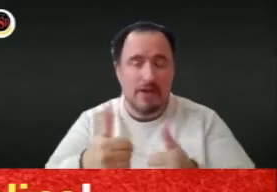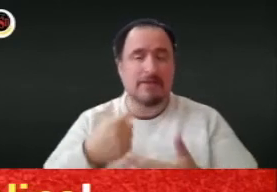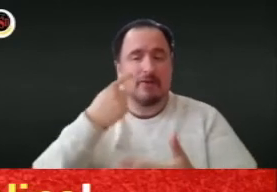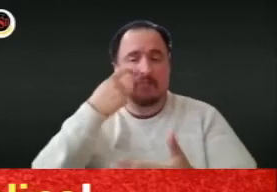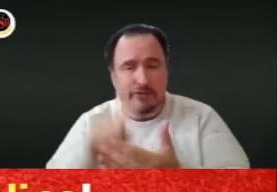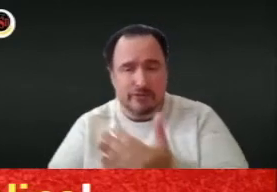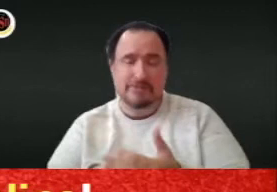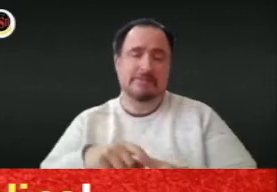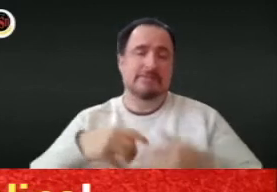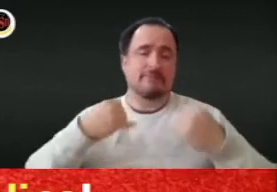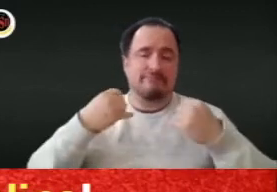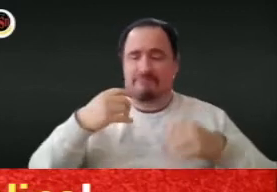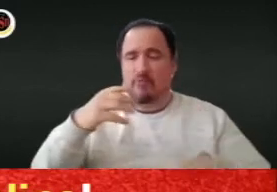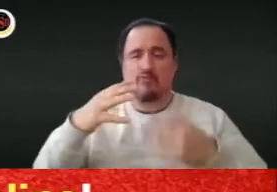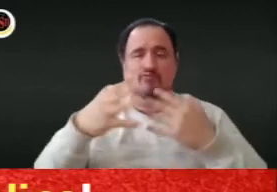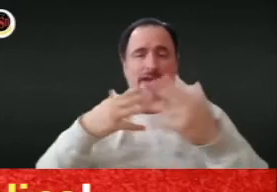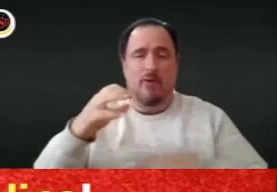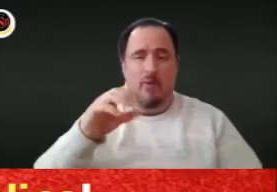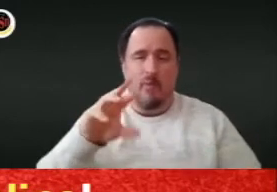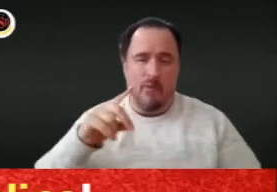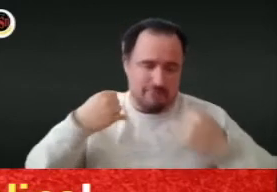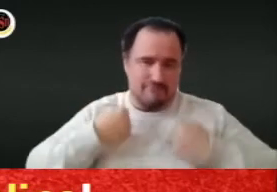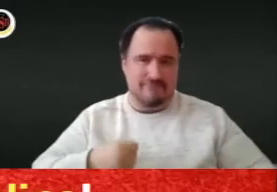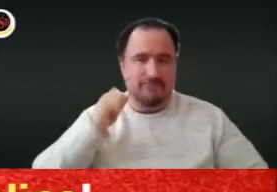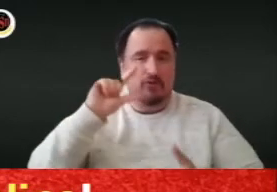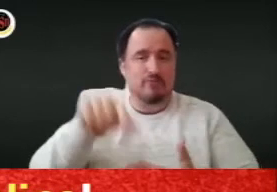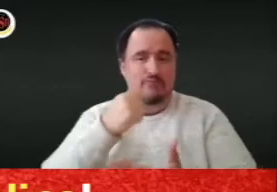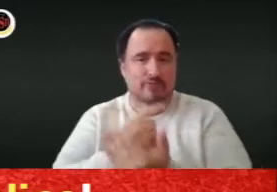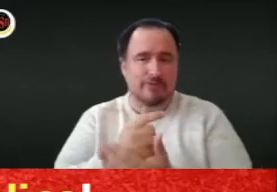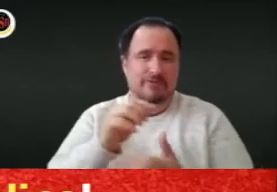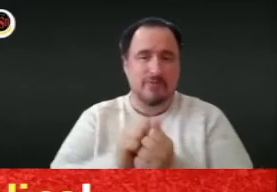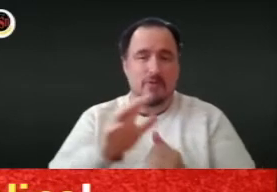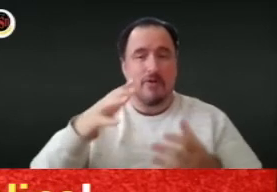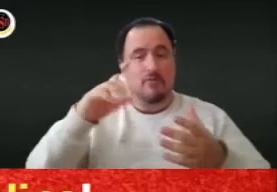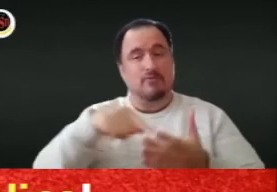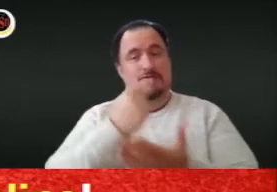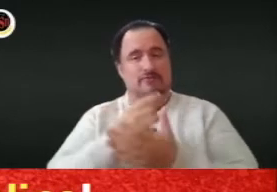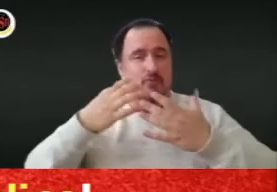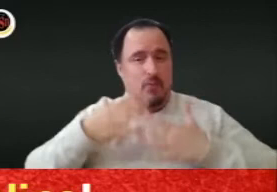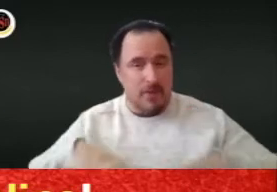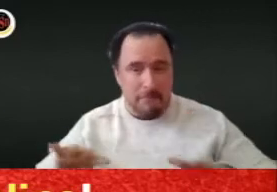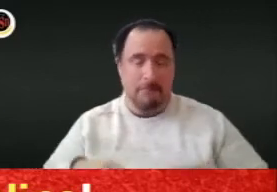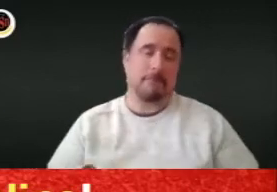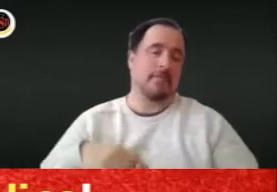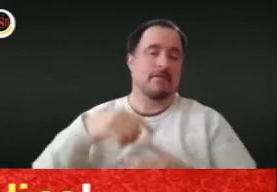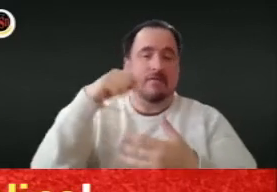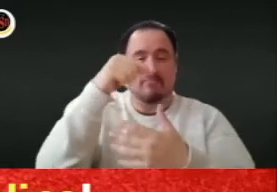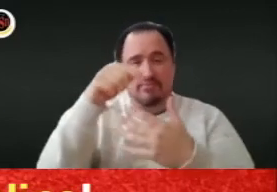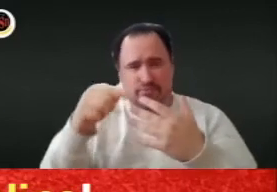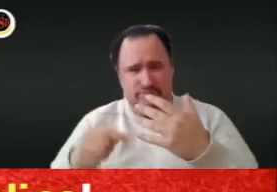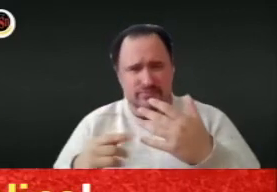give it to me so that I can make sure all the paperwork is ready and that you can wear the cords at graduation.